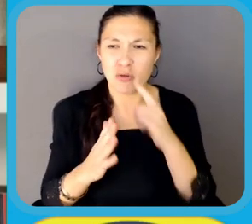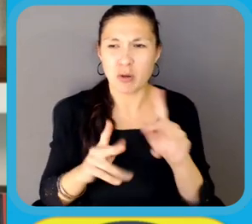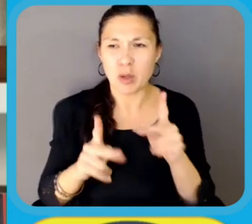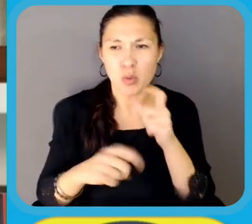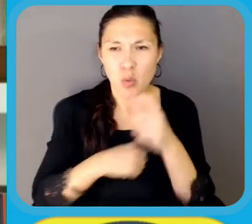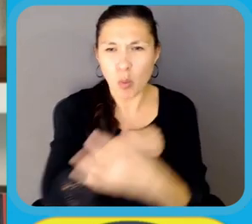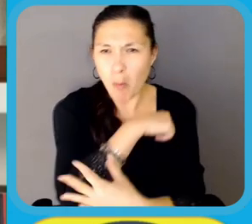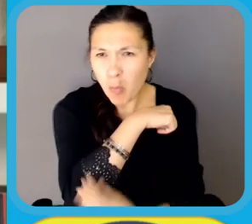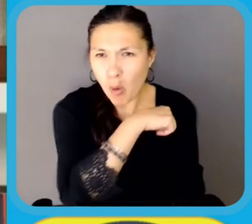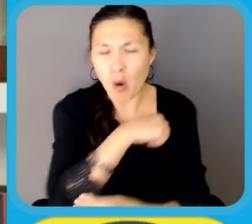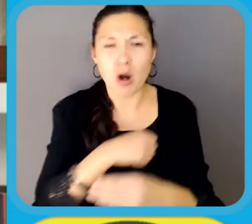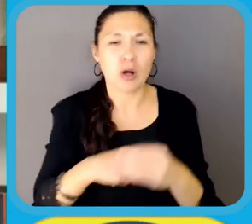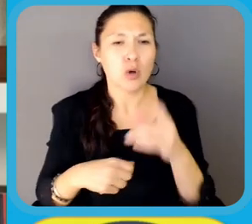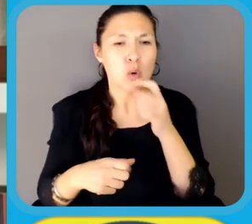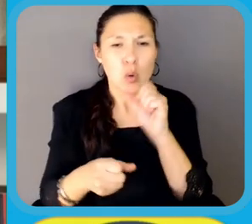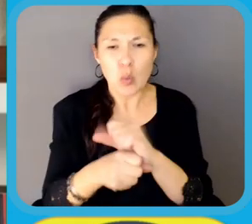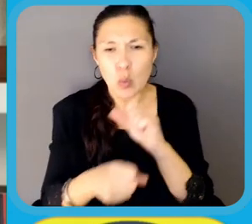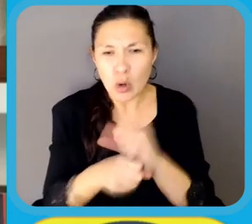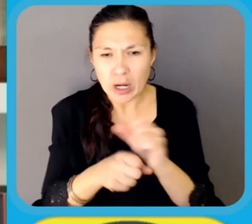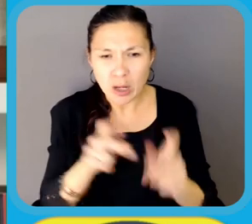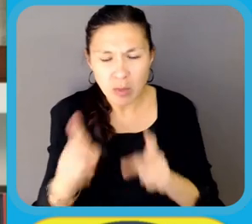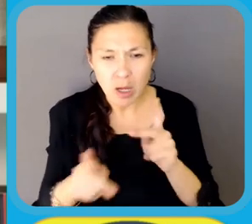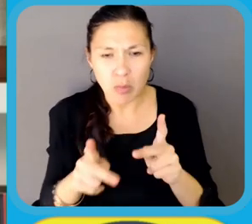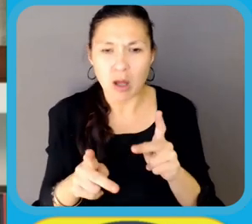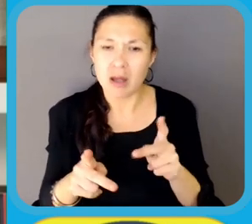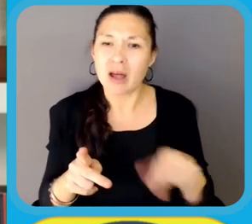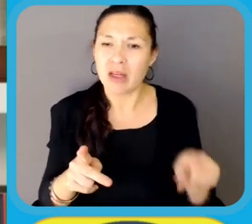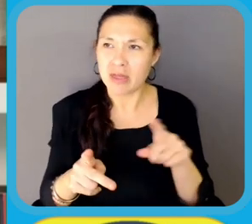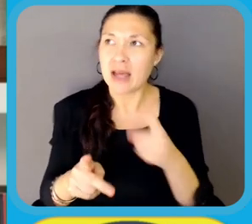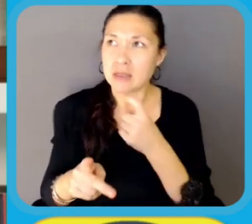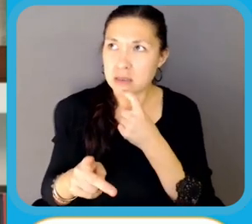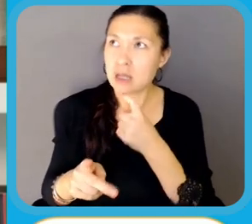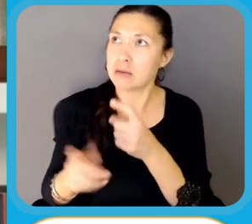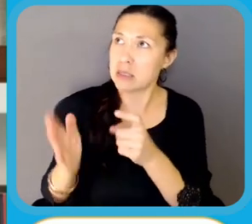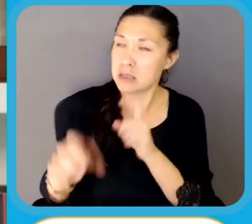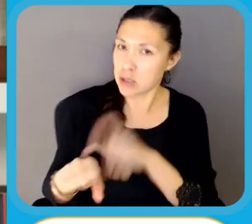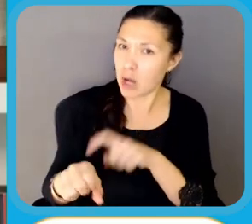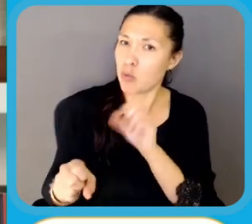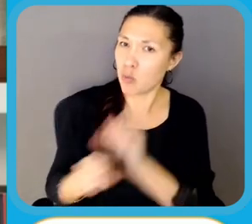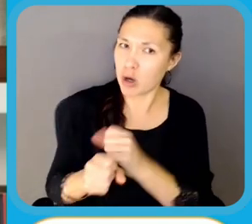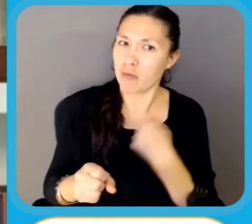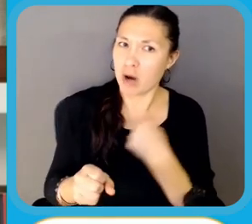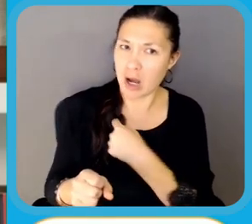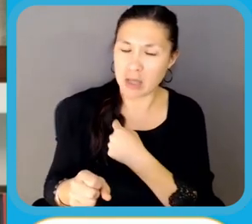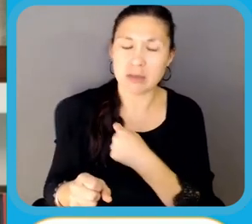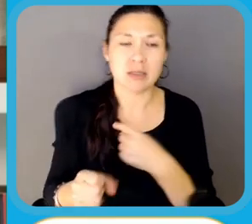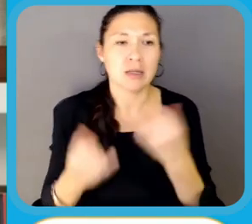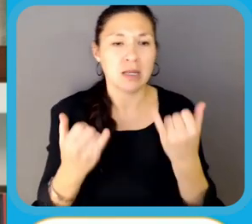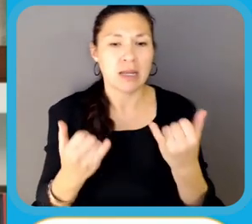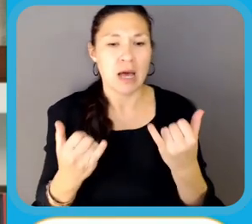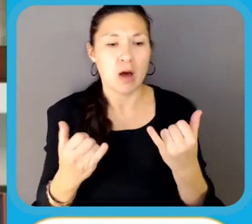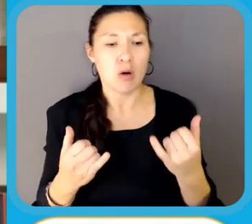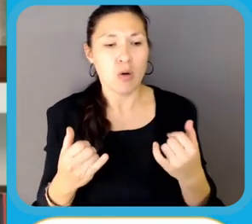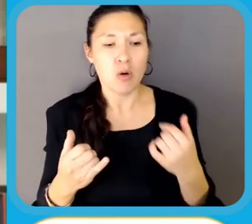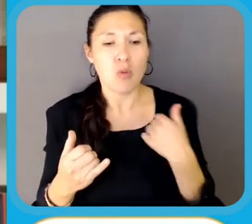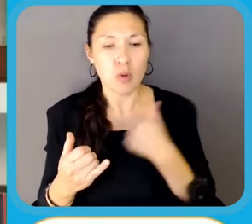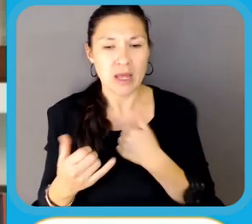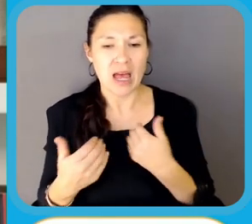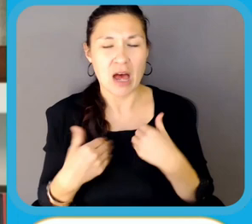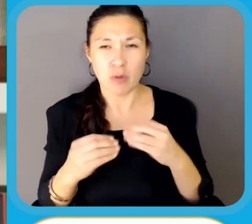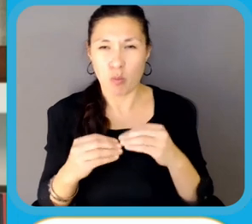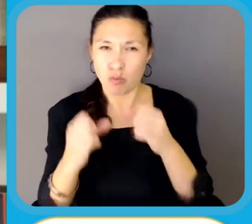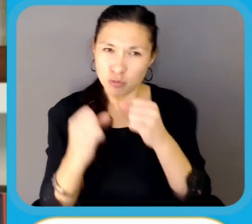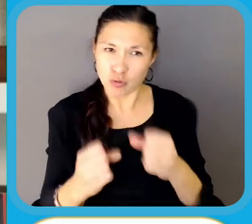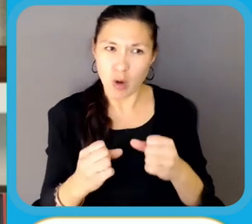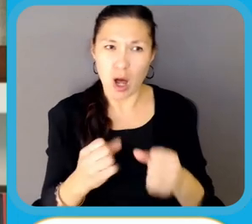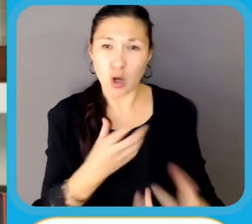received a real mandate. Now, the work begins to implement the bold, progressive, and inclusive agenda we promised